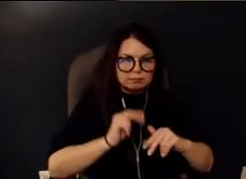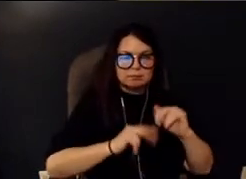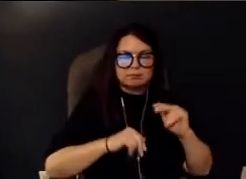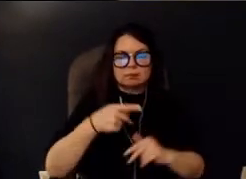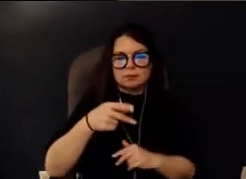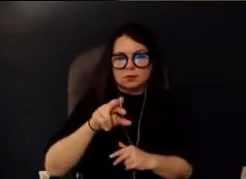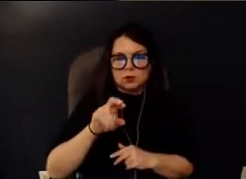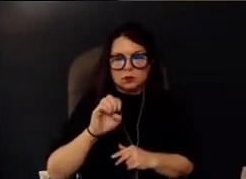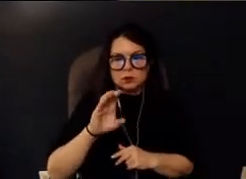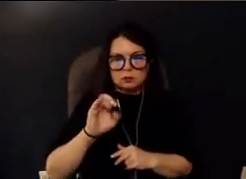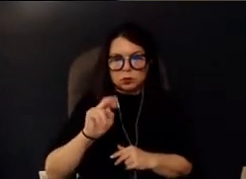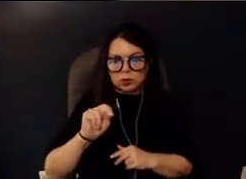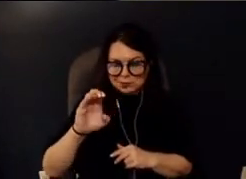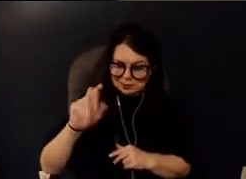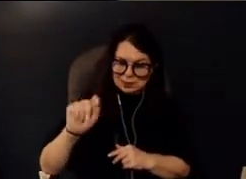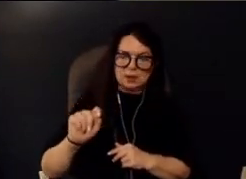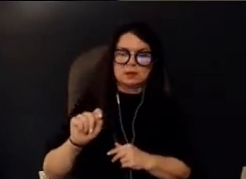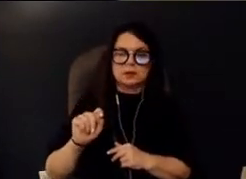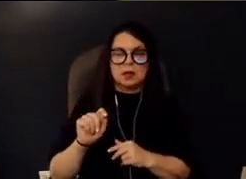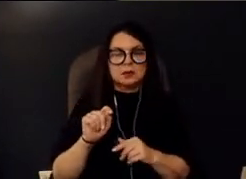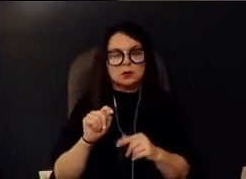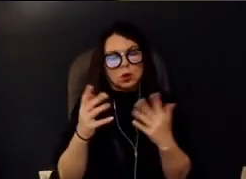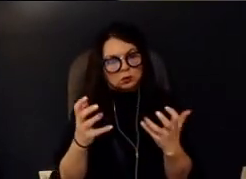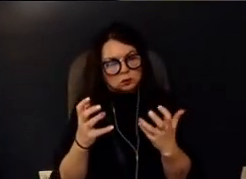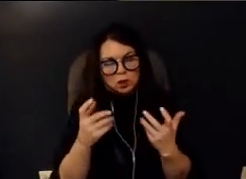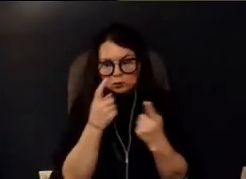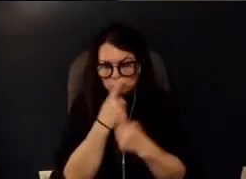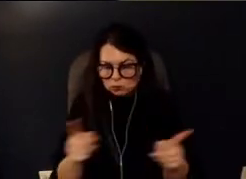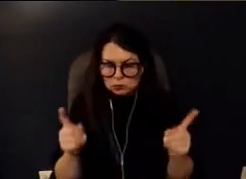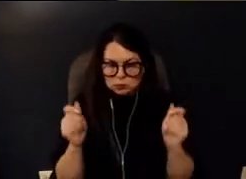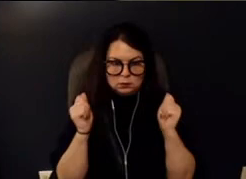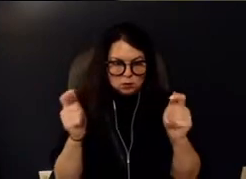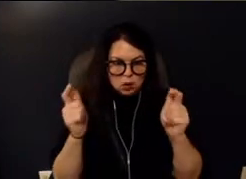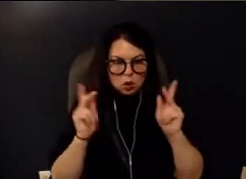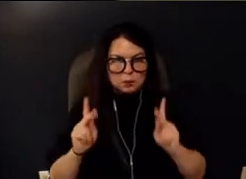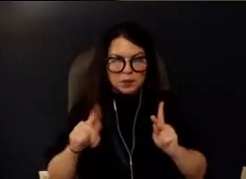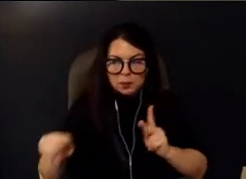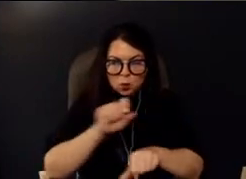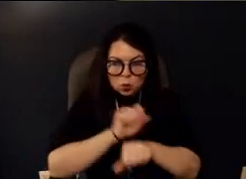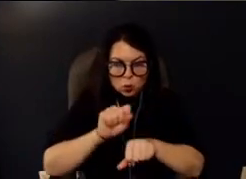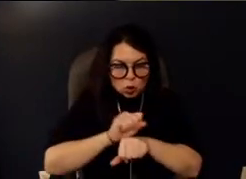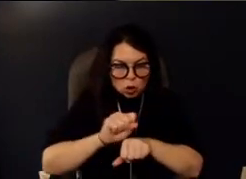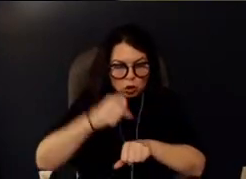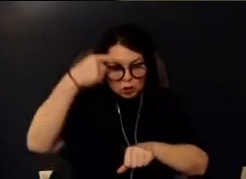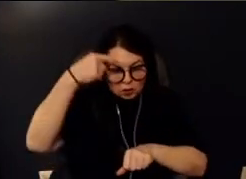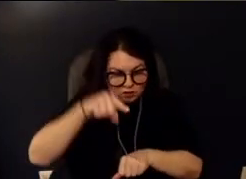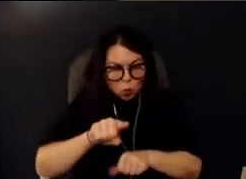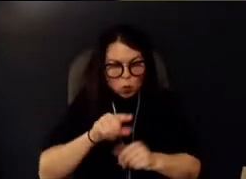dramatically. So I just want to say to every single person who's working for the city of Minneapolis right now,